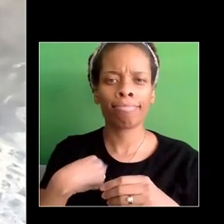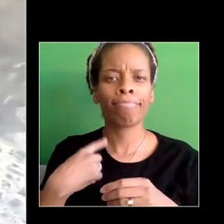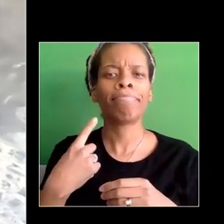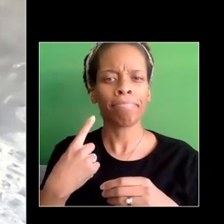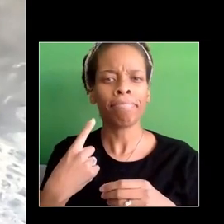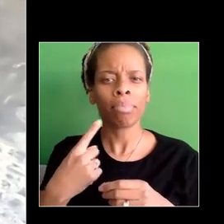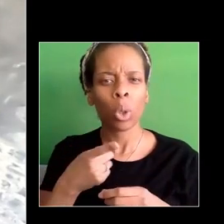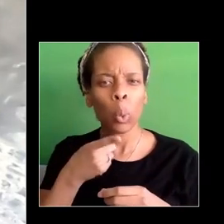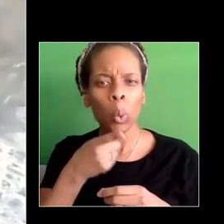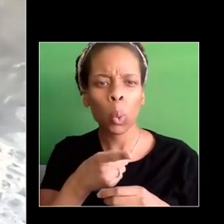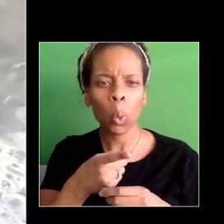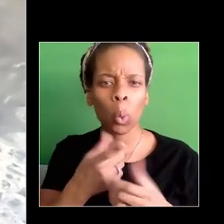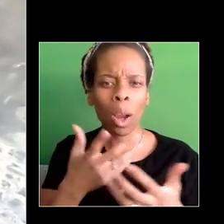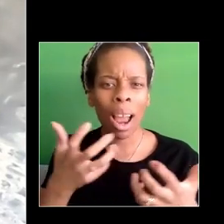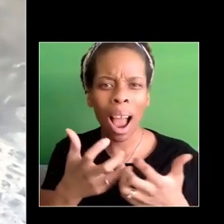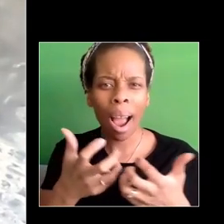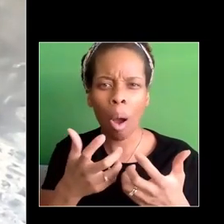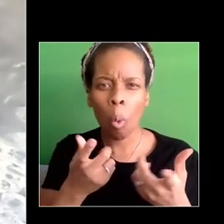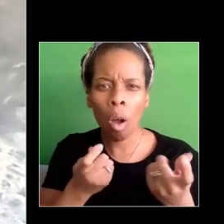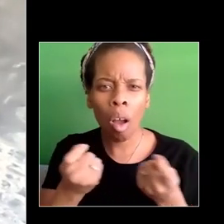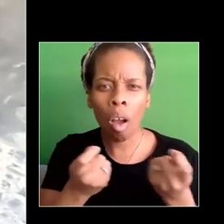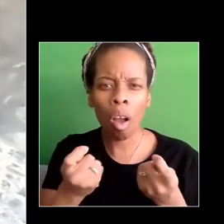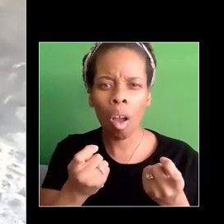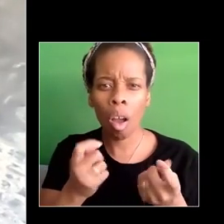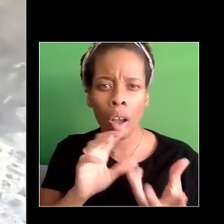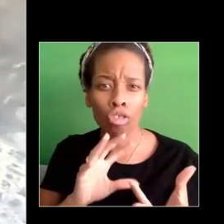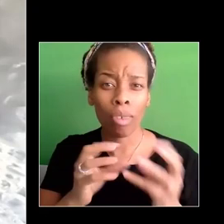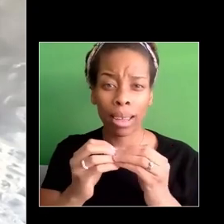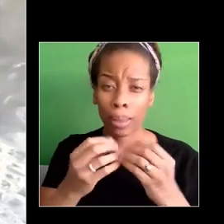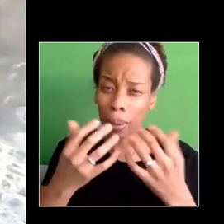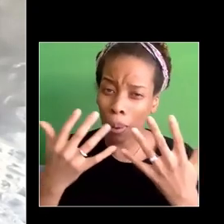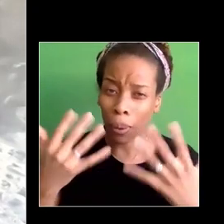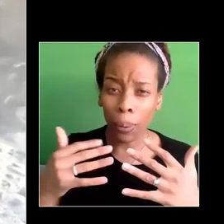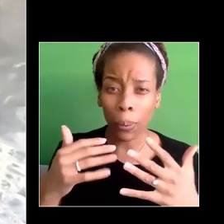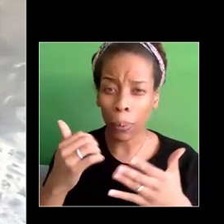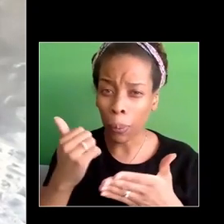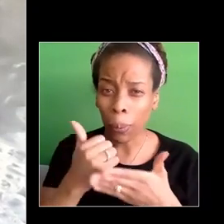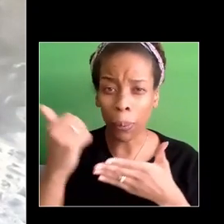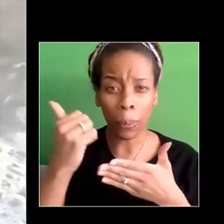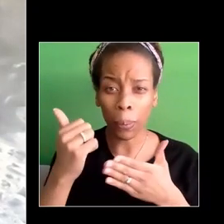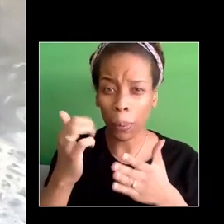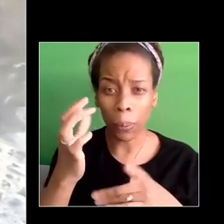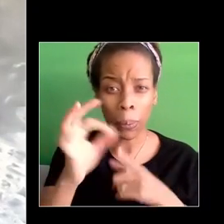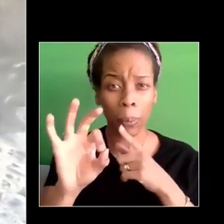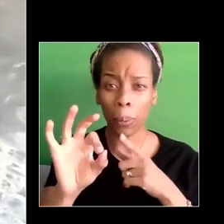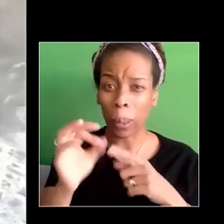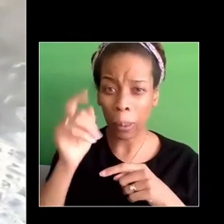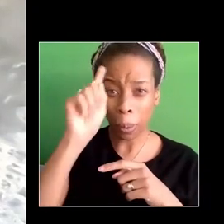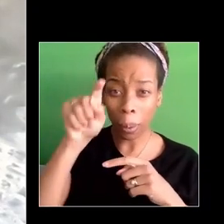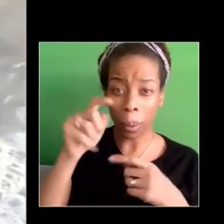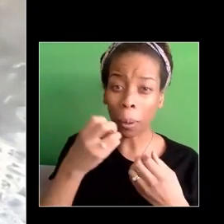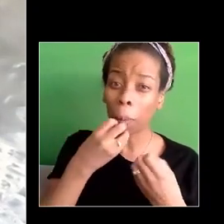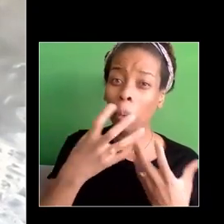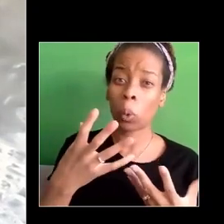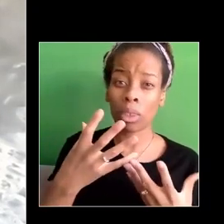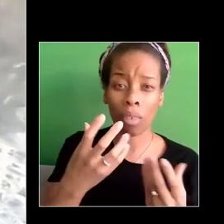have engaged in figuration and created this incredibly significant, innovative, beautiful, powerful body